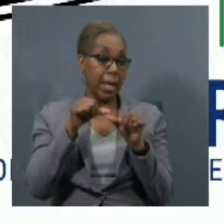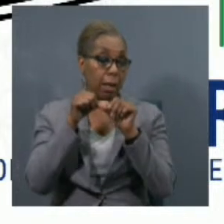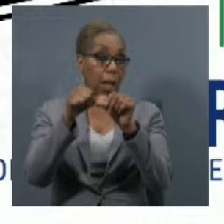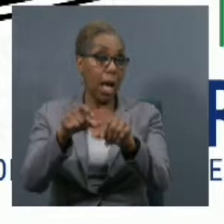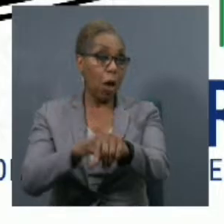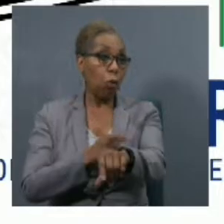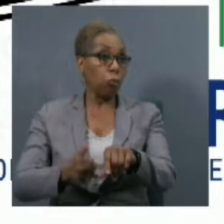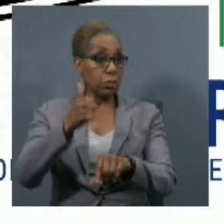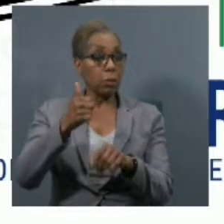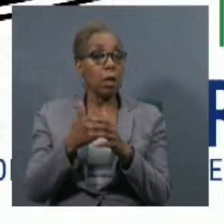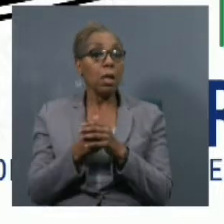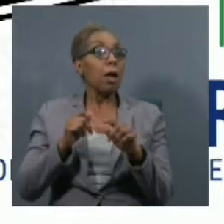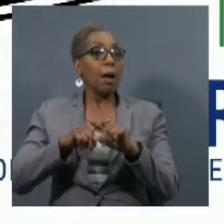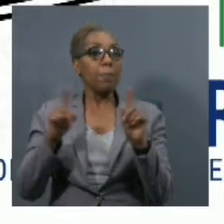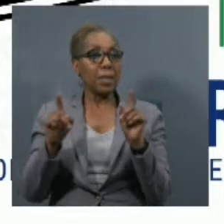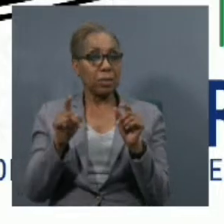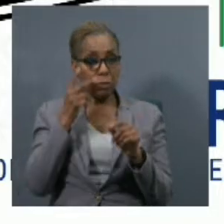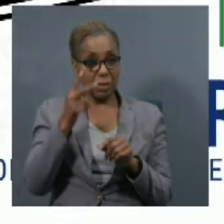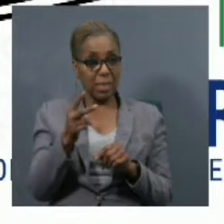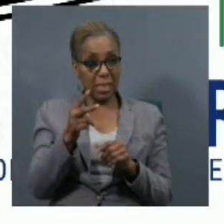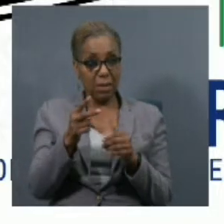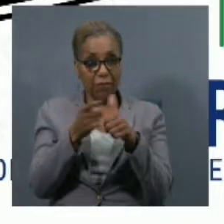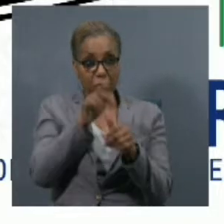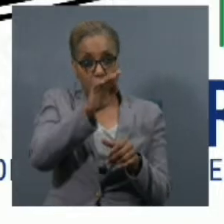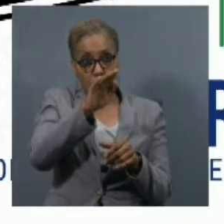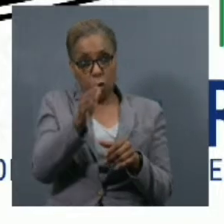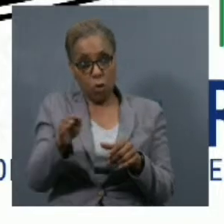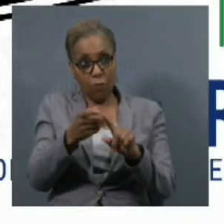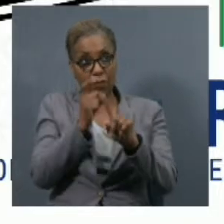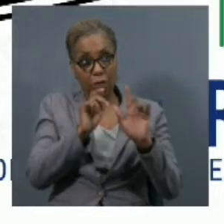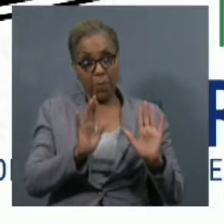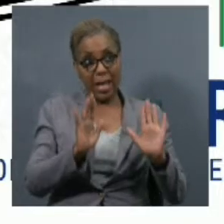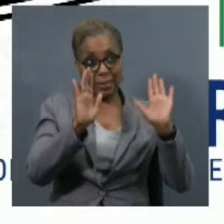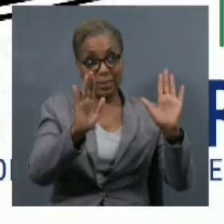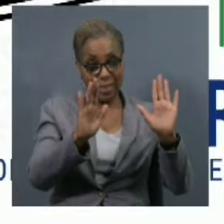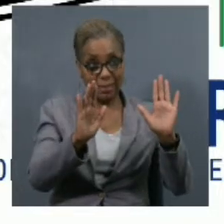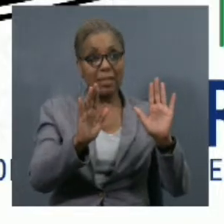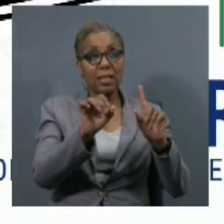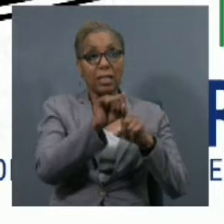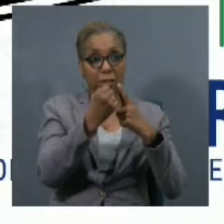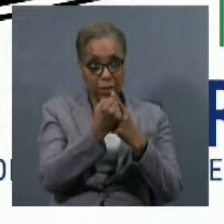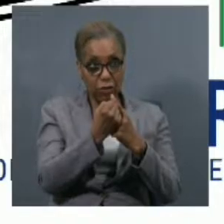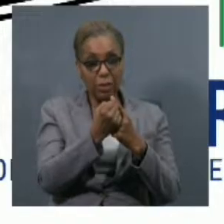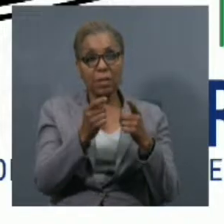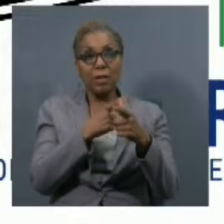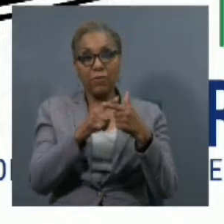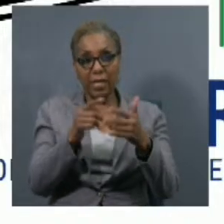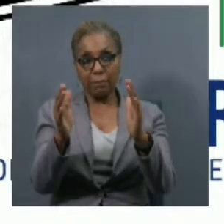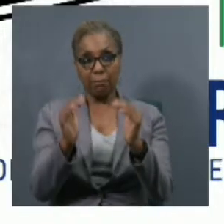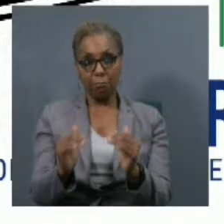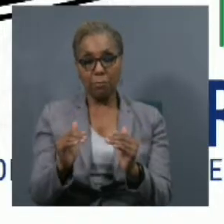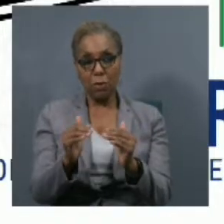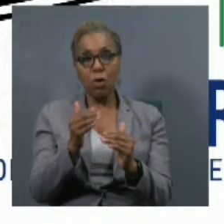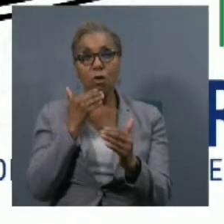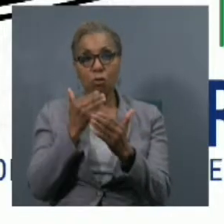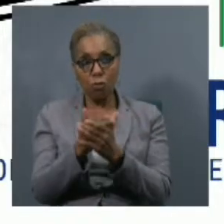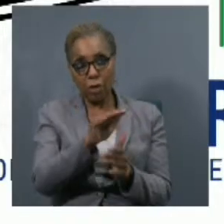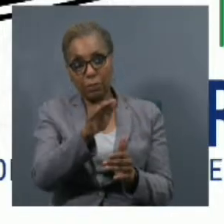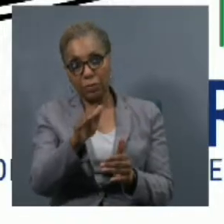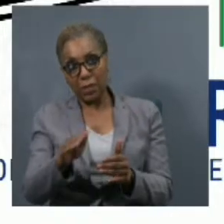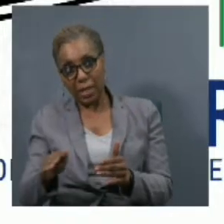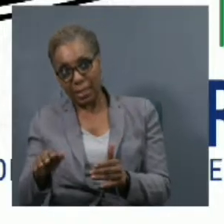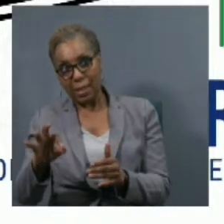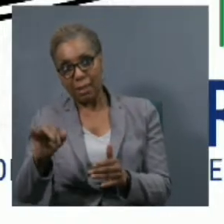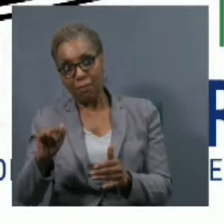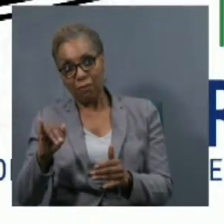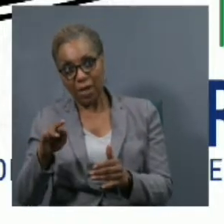if you see that first curve, it goes from being in excellent condition to good to fair, and then it slowly starts